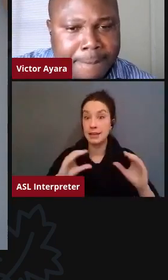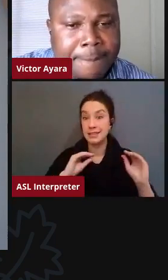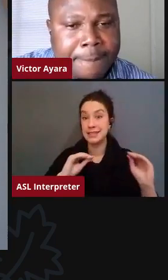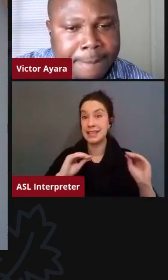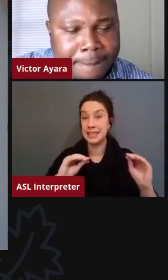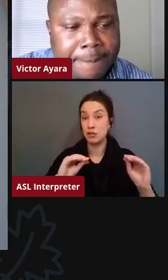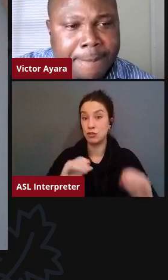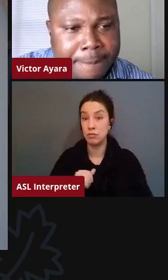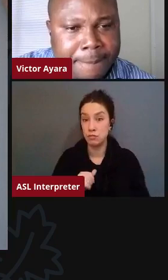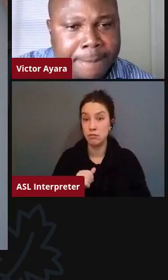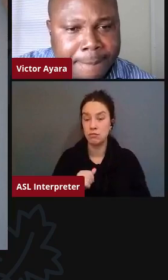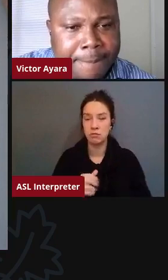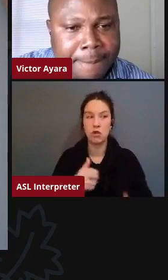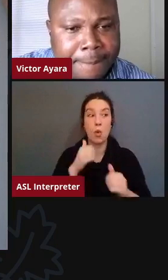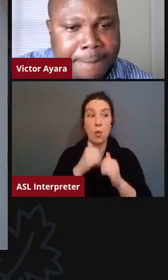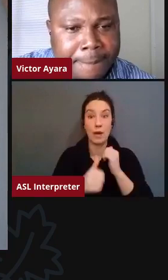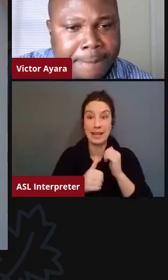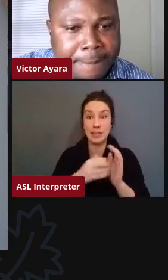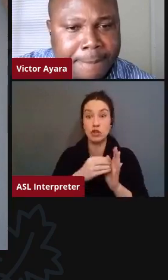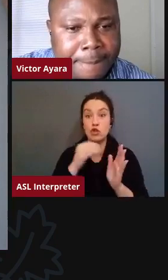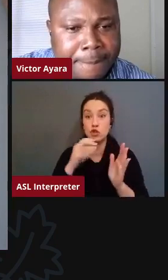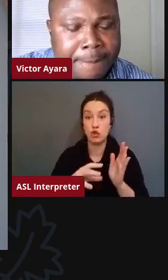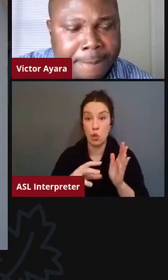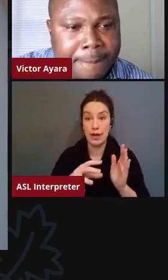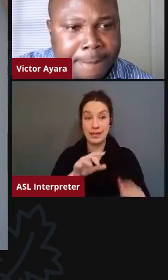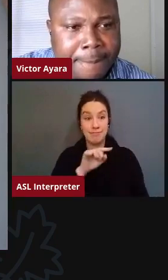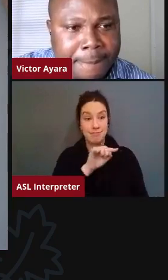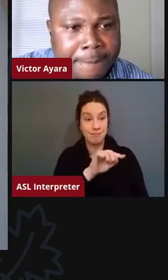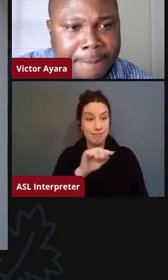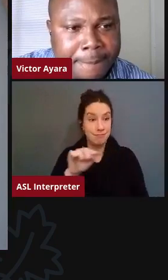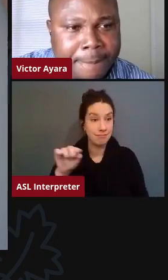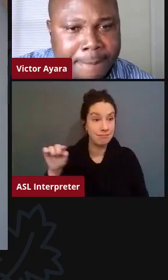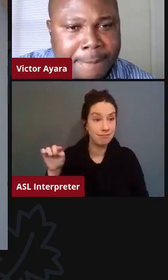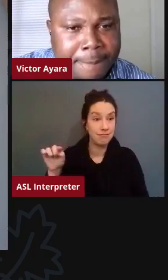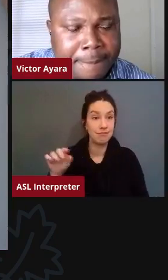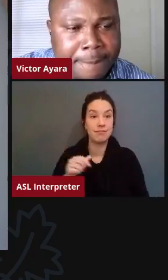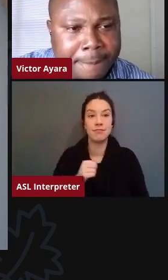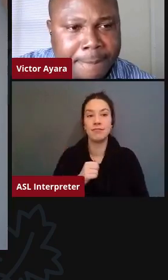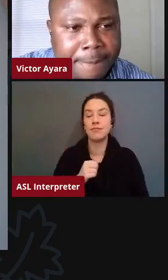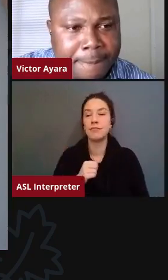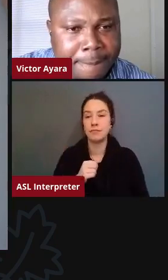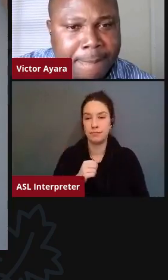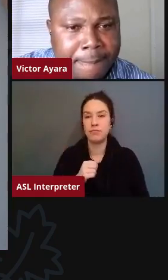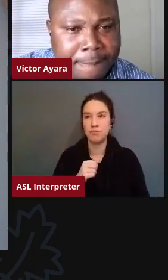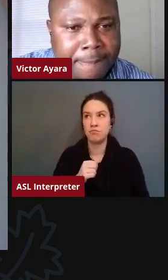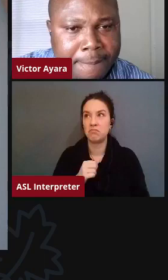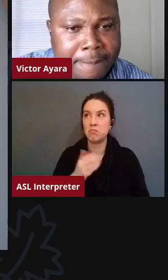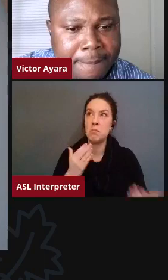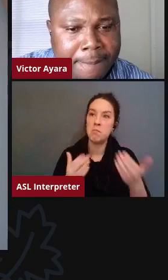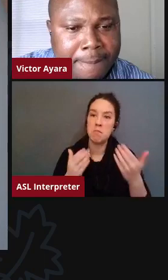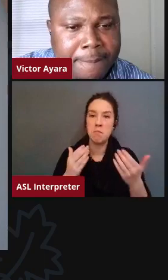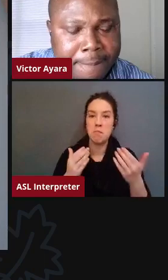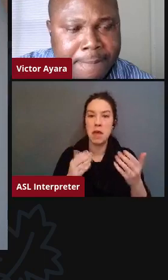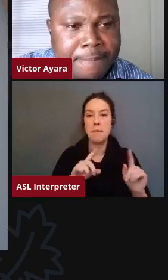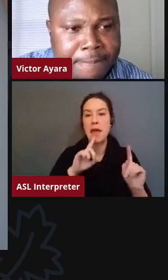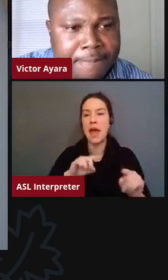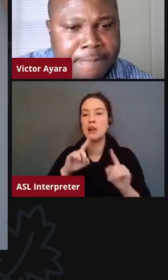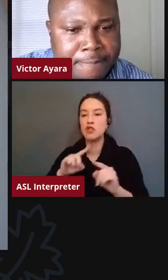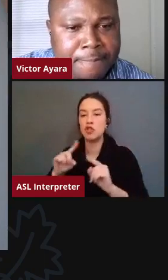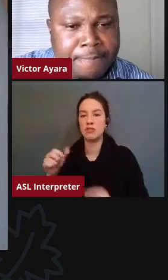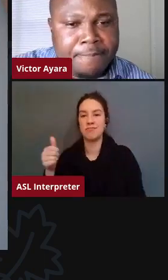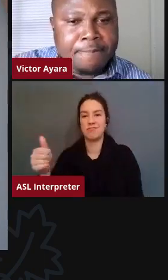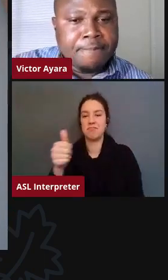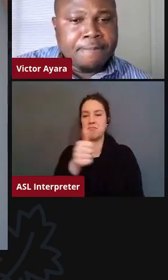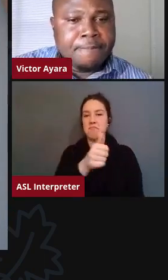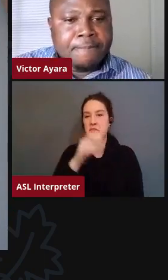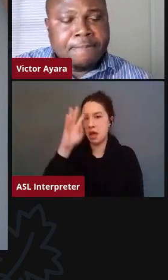that every student that takes the class kind of independently will come up with their own answers. And so we would kind of assume